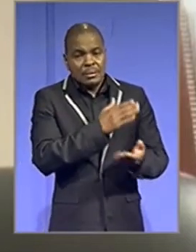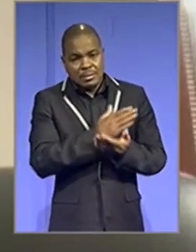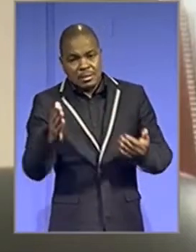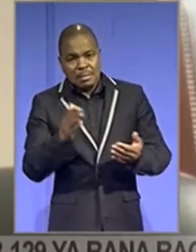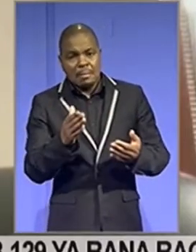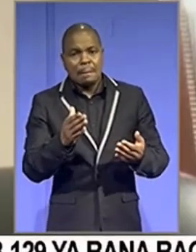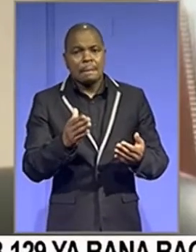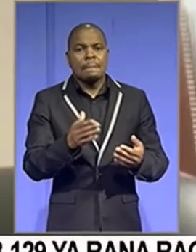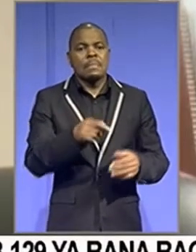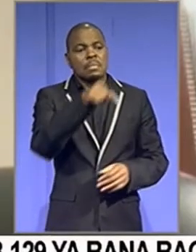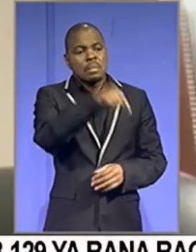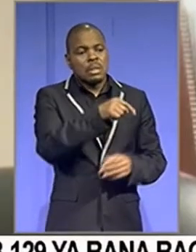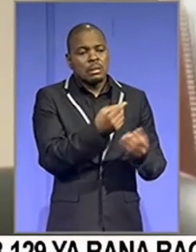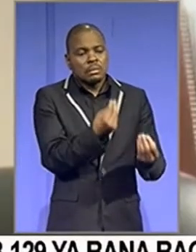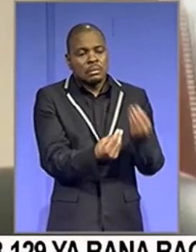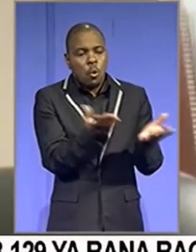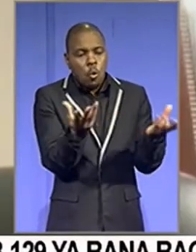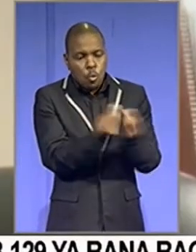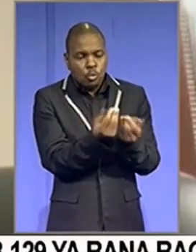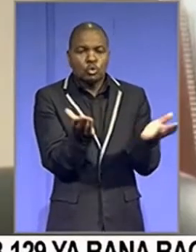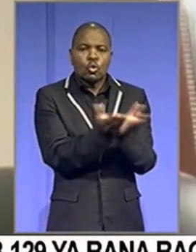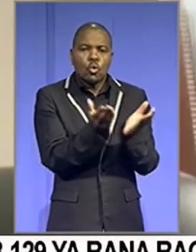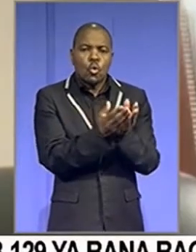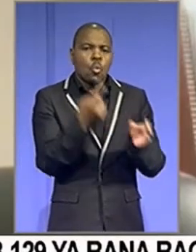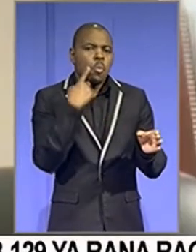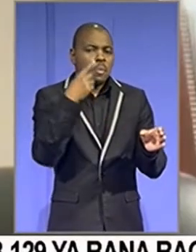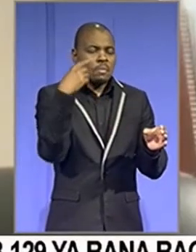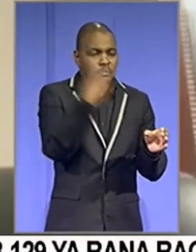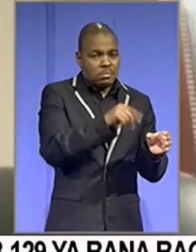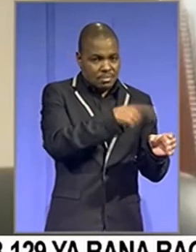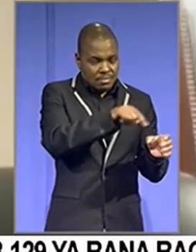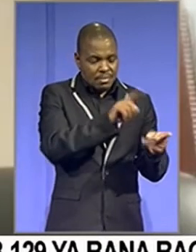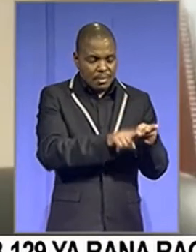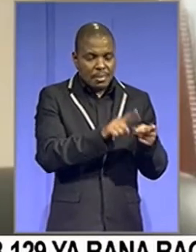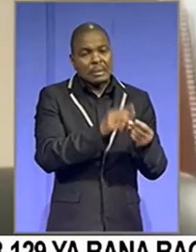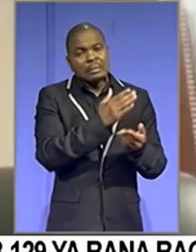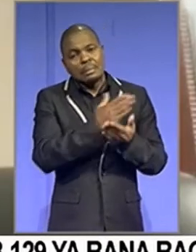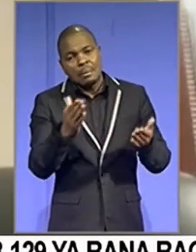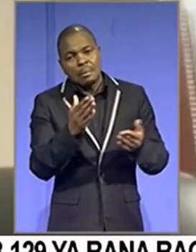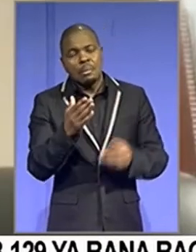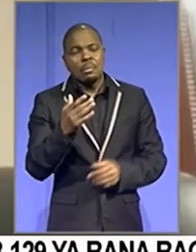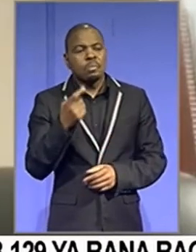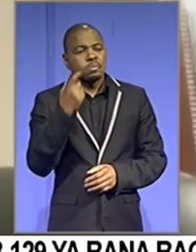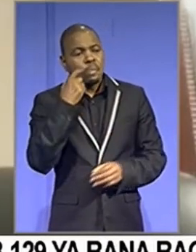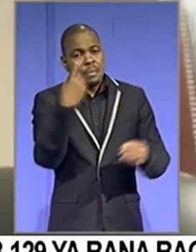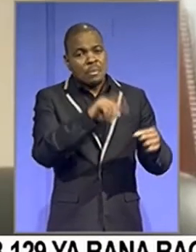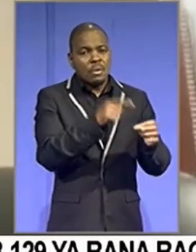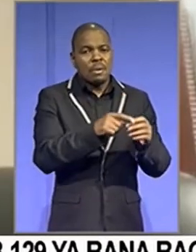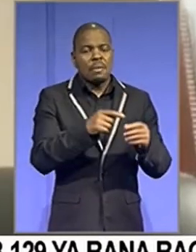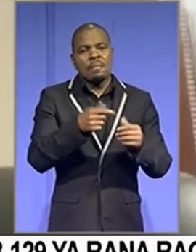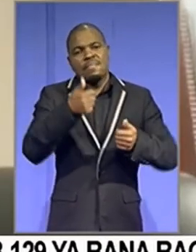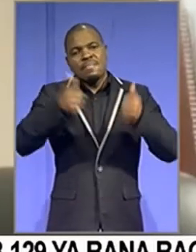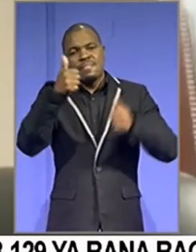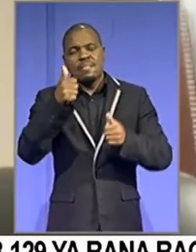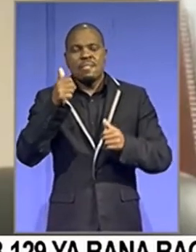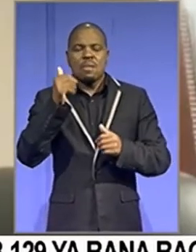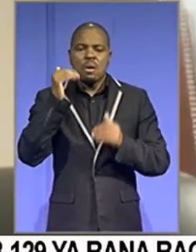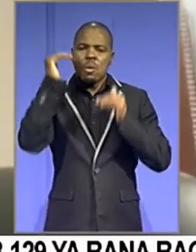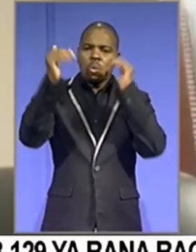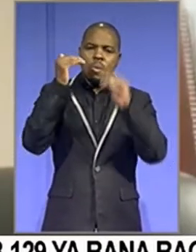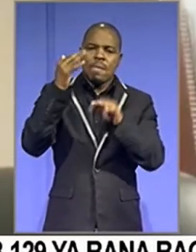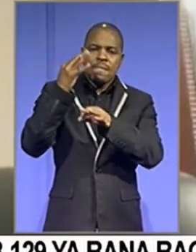emišwa ke bana ba ba tsenang le bona sekolo. Ba bangwe bontšhi ba bona o kgwetsa ba emišwa ke banna ba bagolo